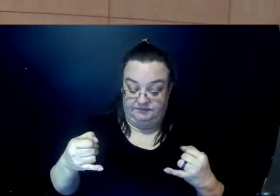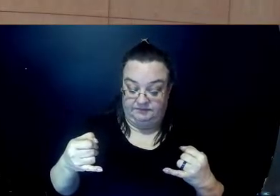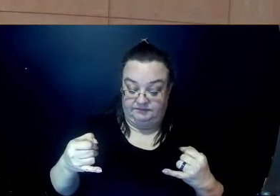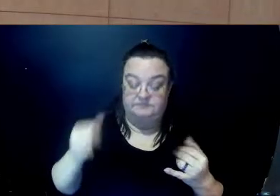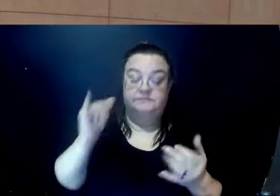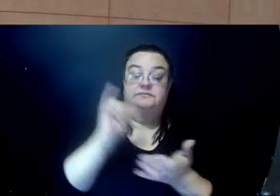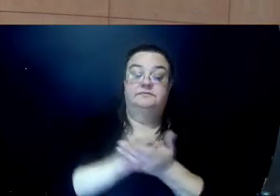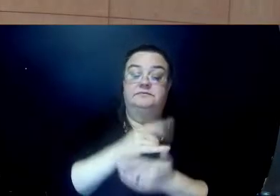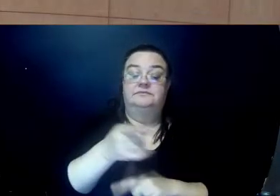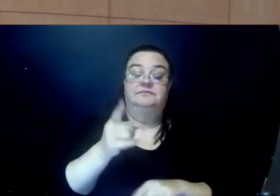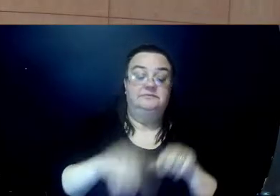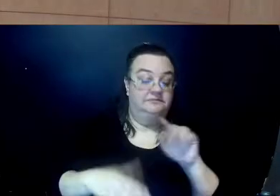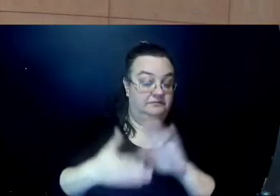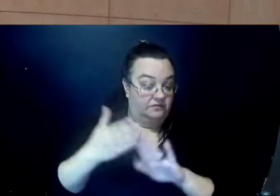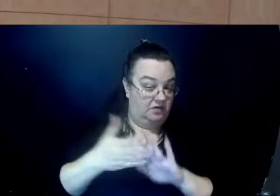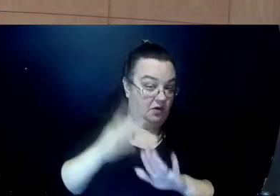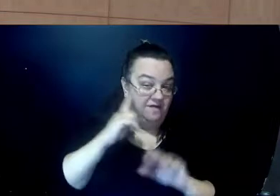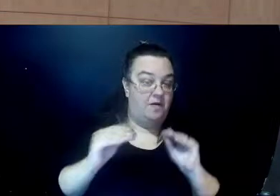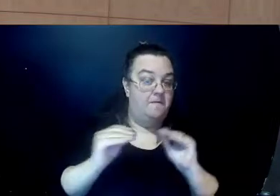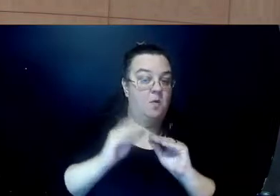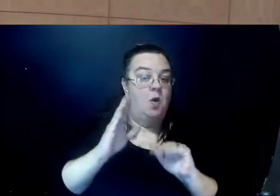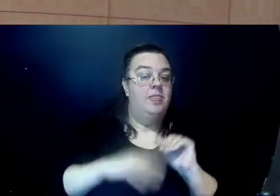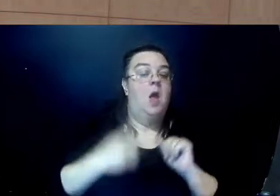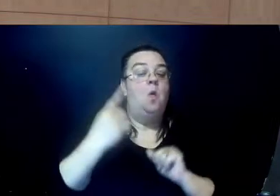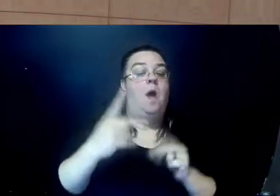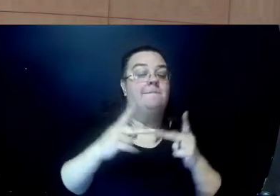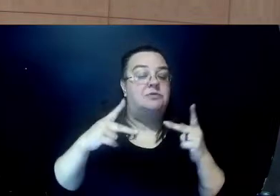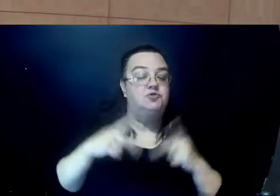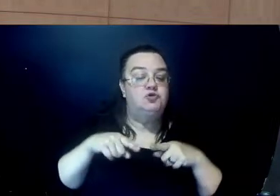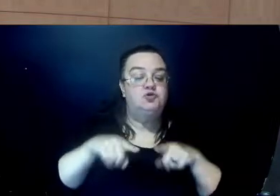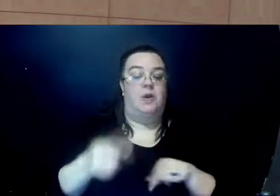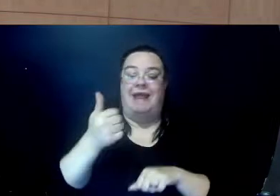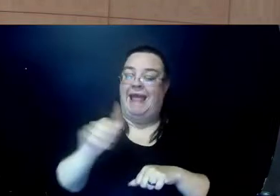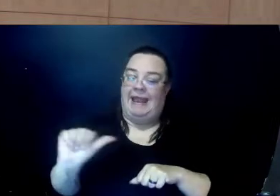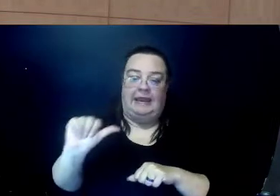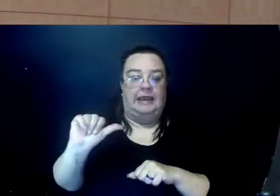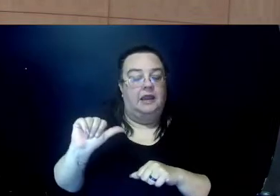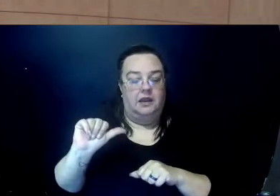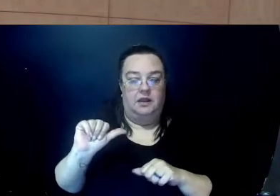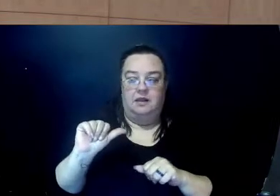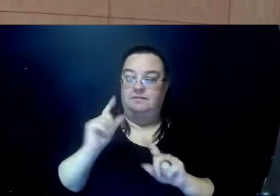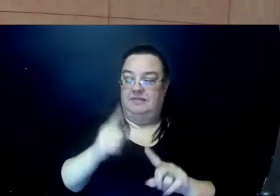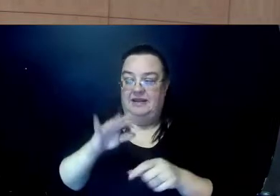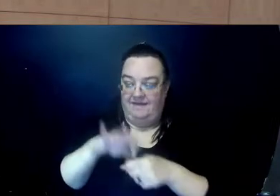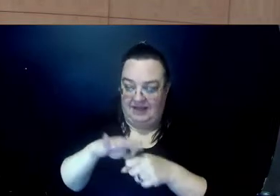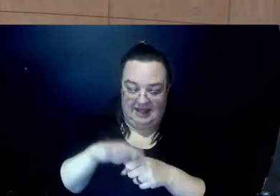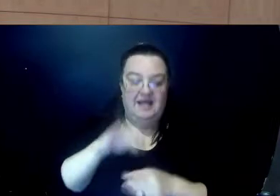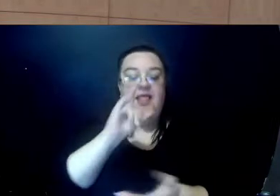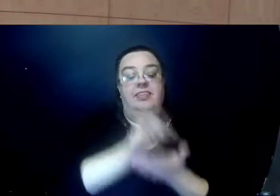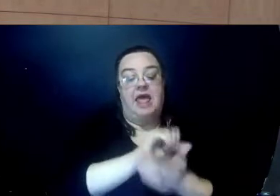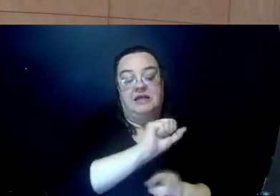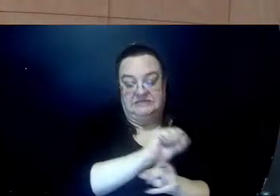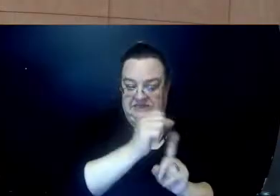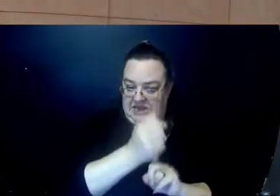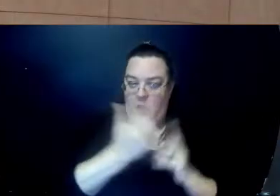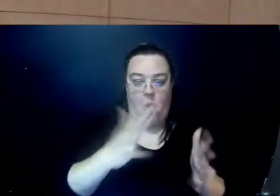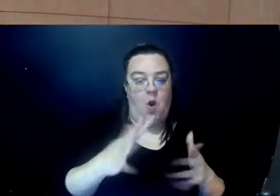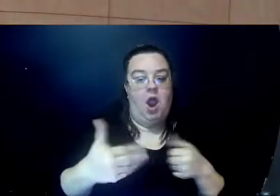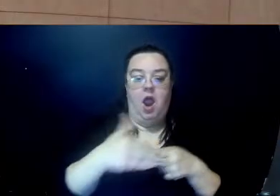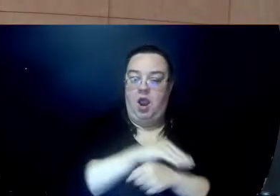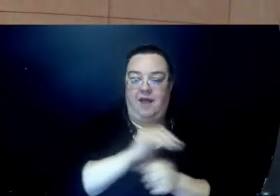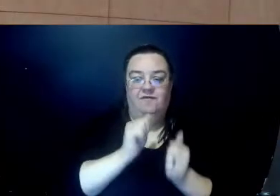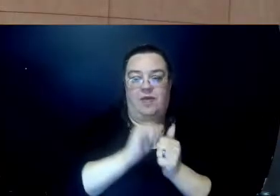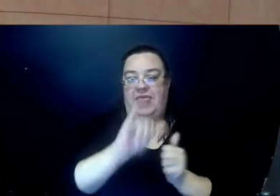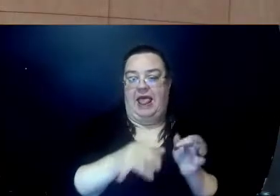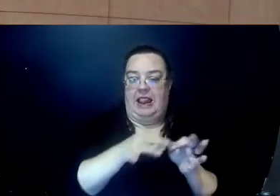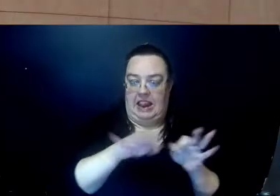that they cannot run for more than one office in any given election. So that scenario is already covered by that language.